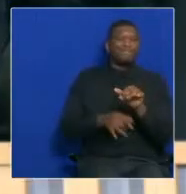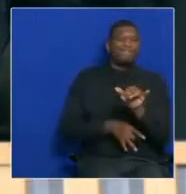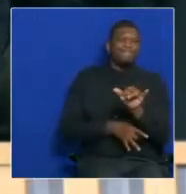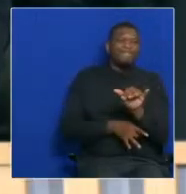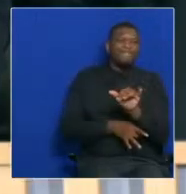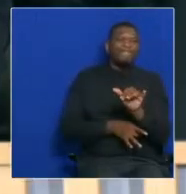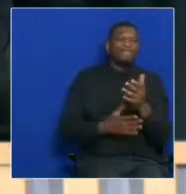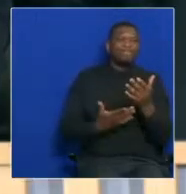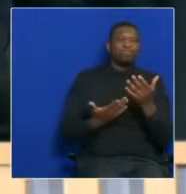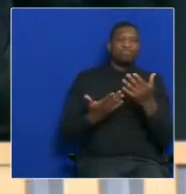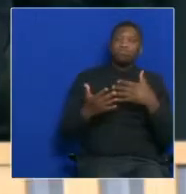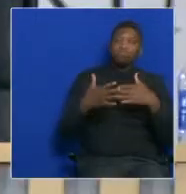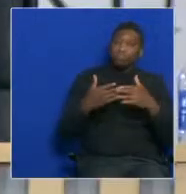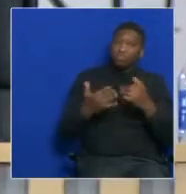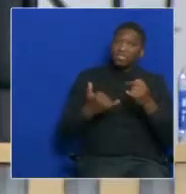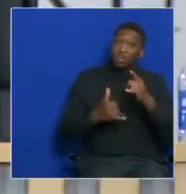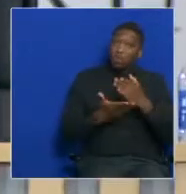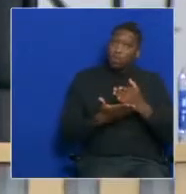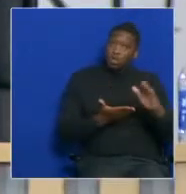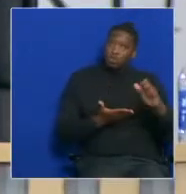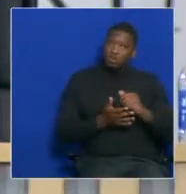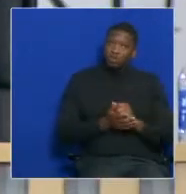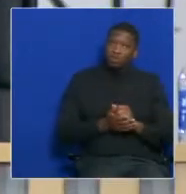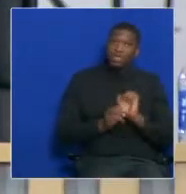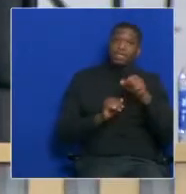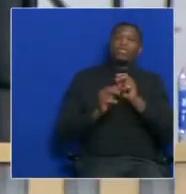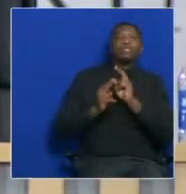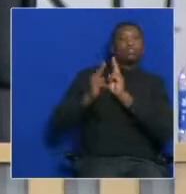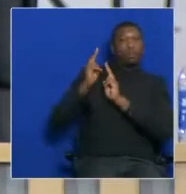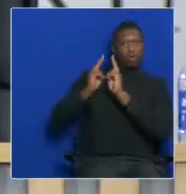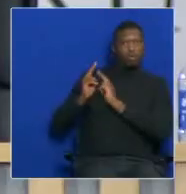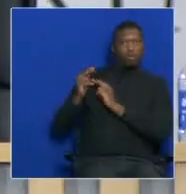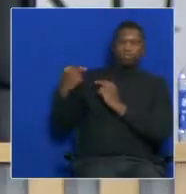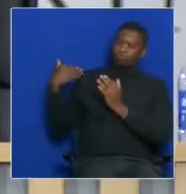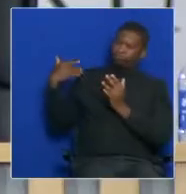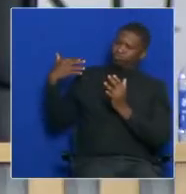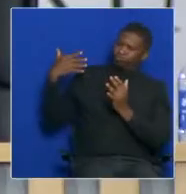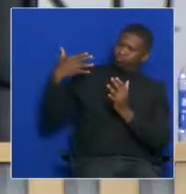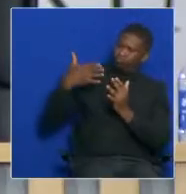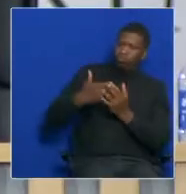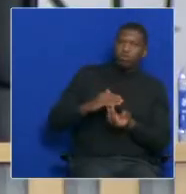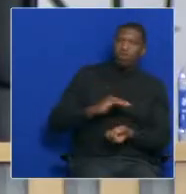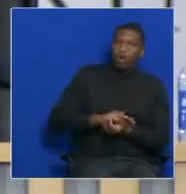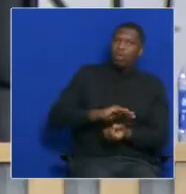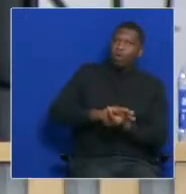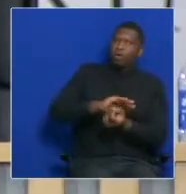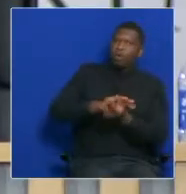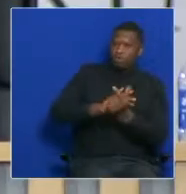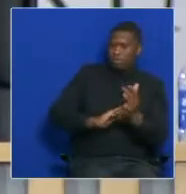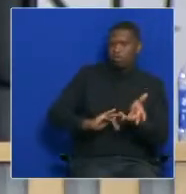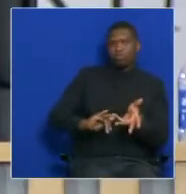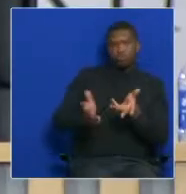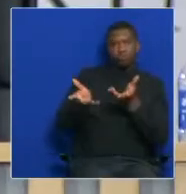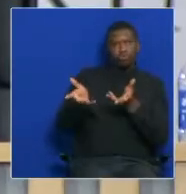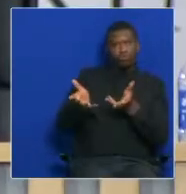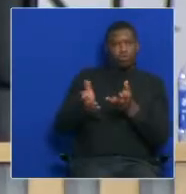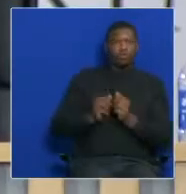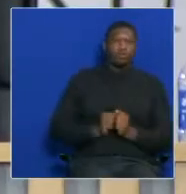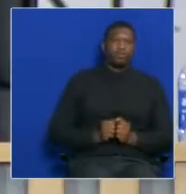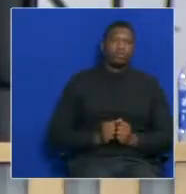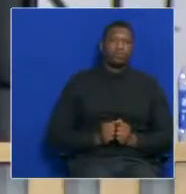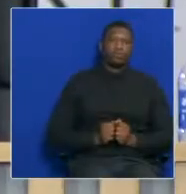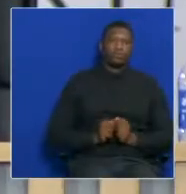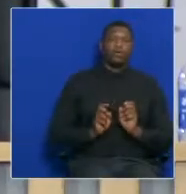removed? Historically, Chair and Commissioners, that's how it used to be.